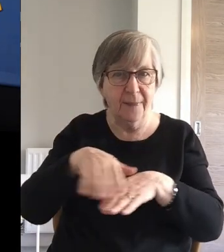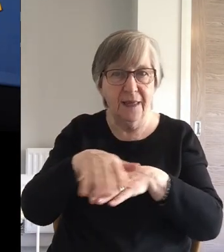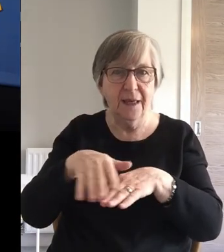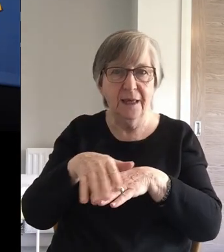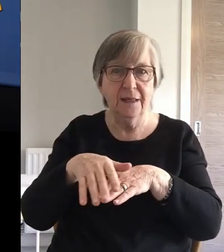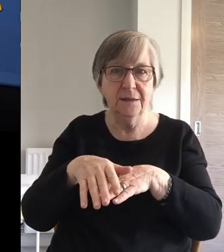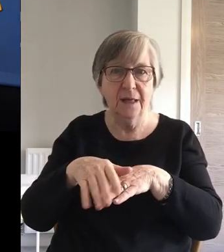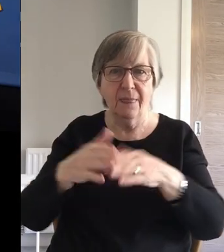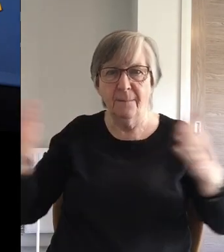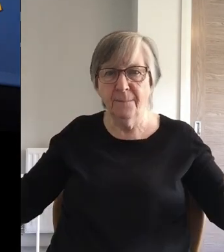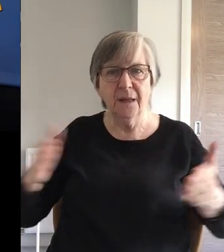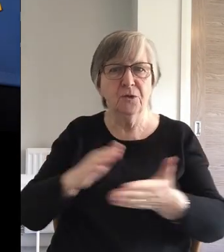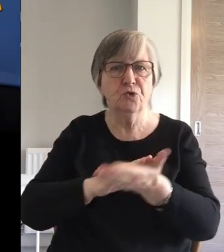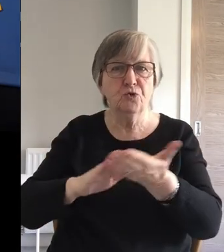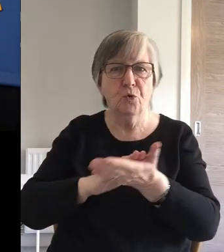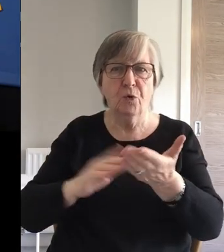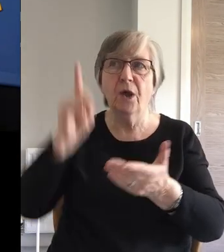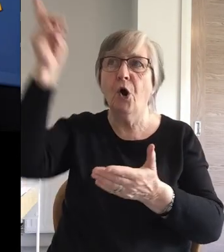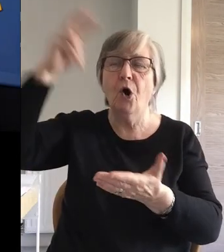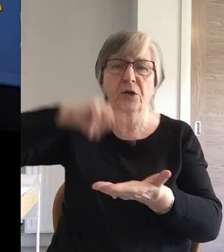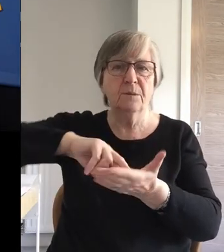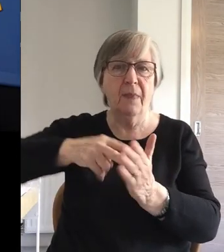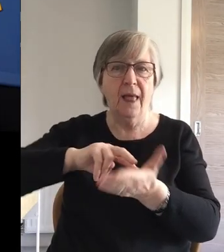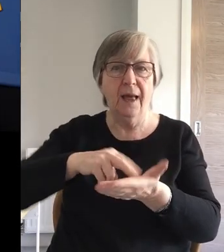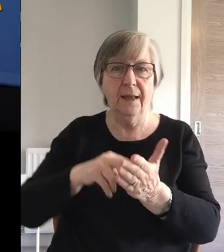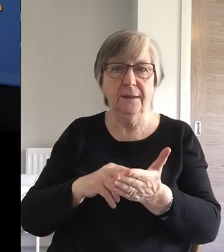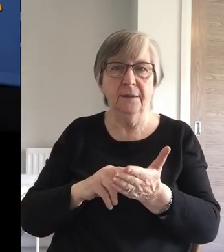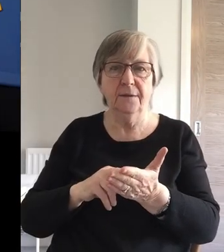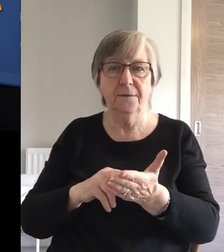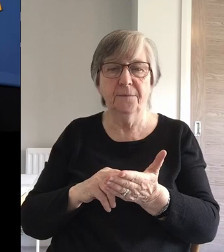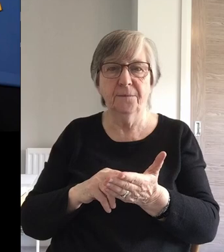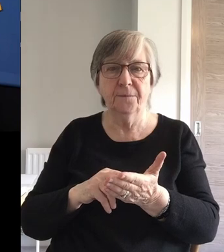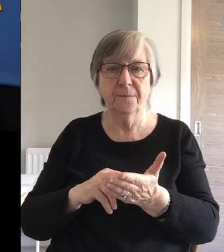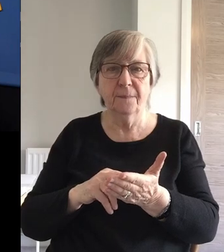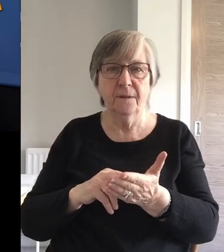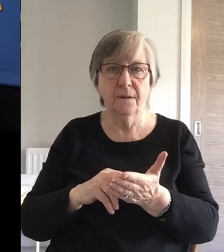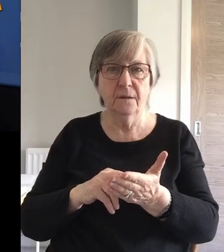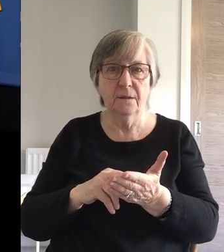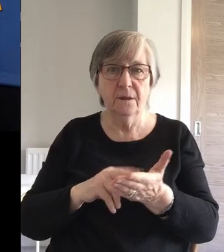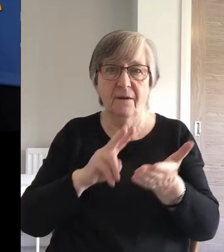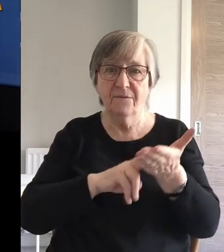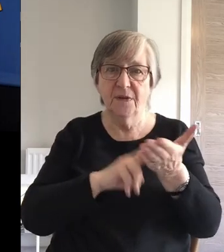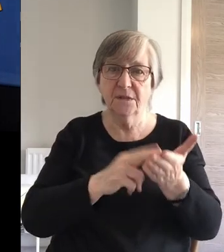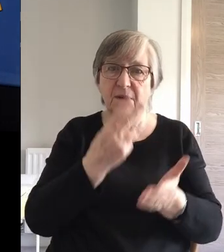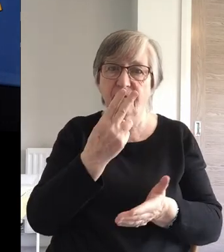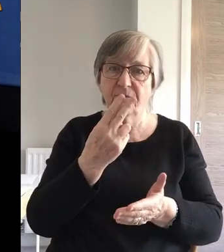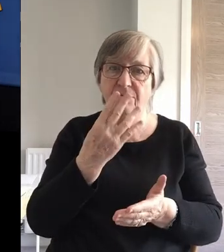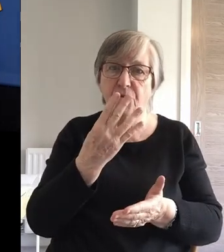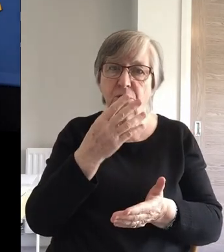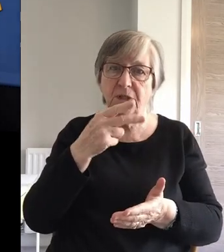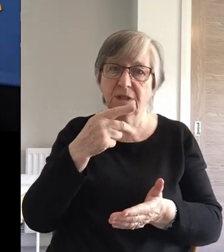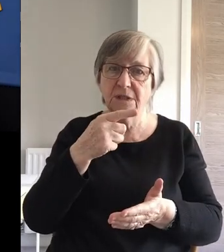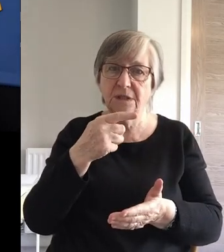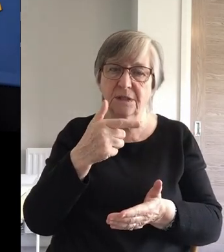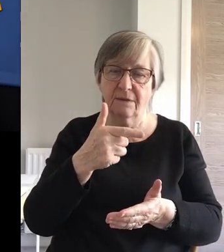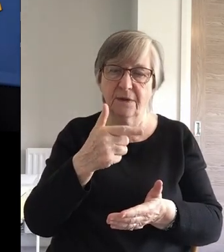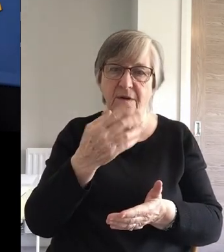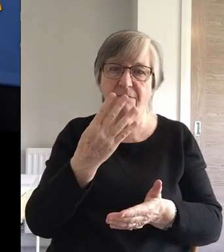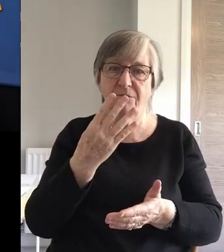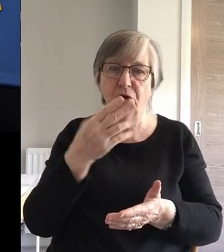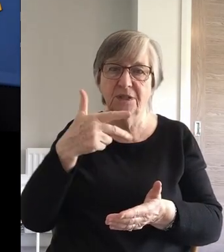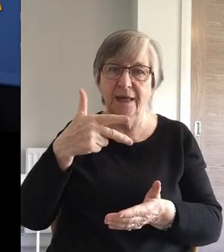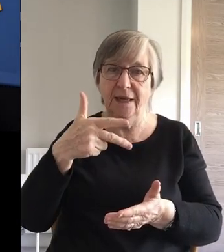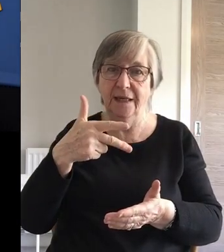and this big story and the plans and purposes of God. And in verses 47 and 48 of our